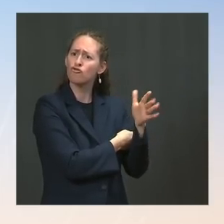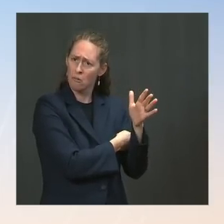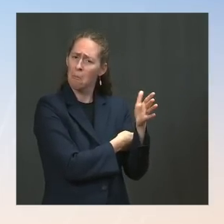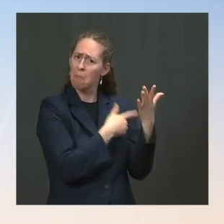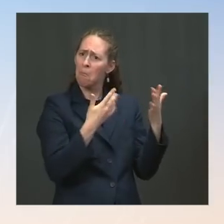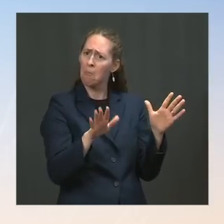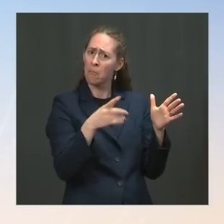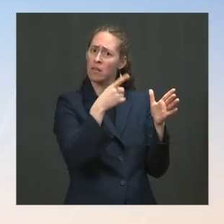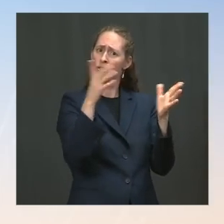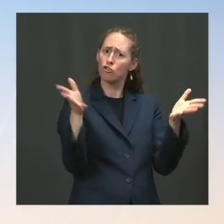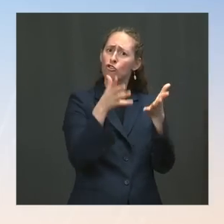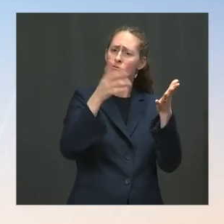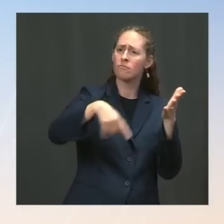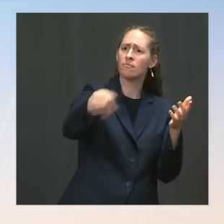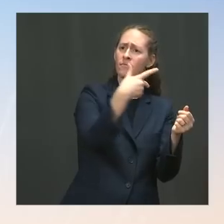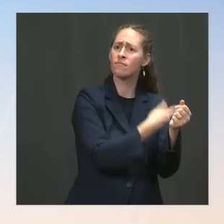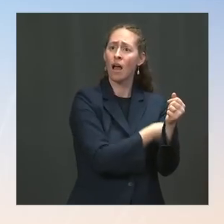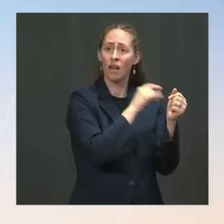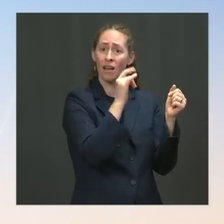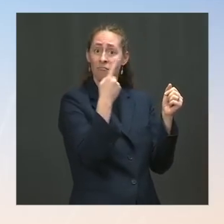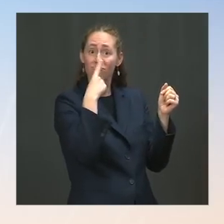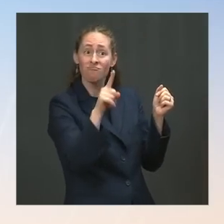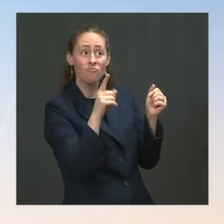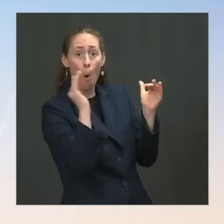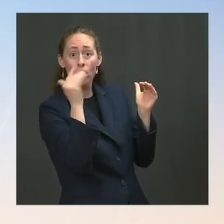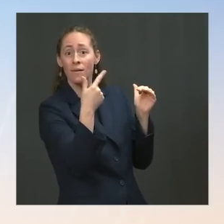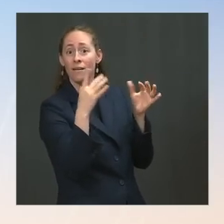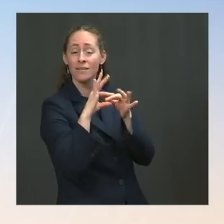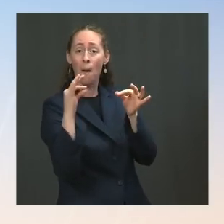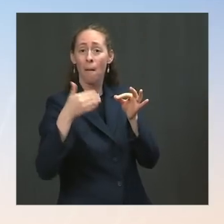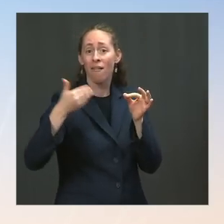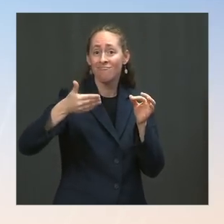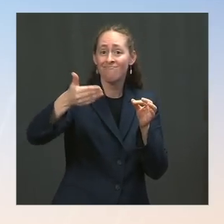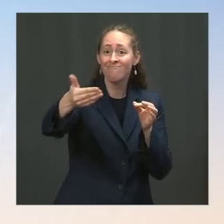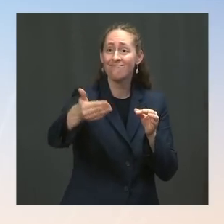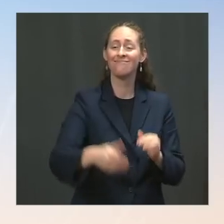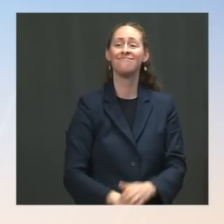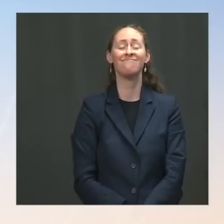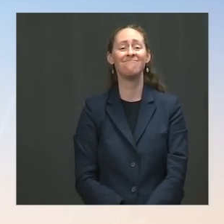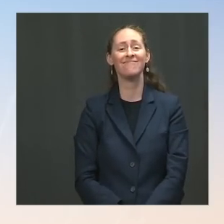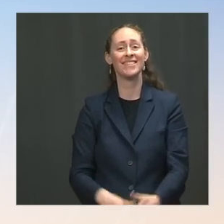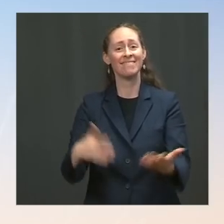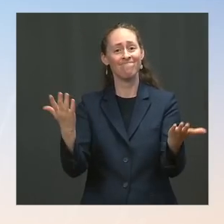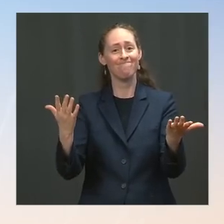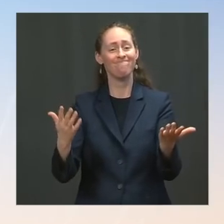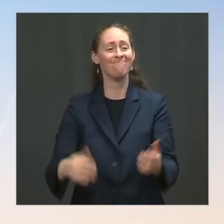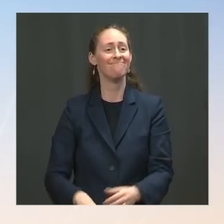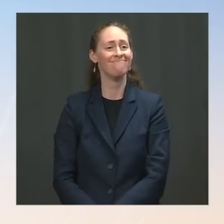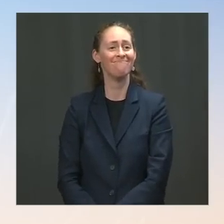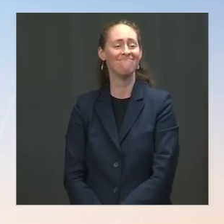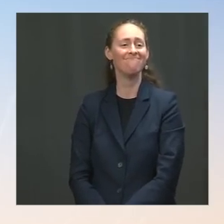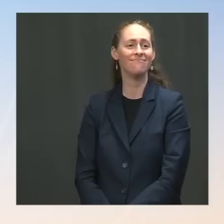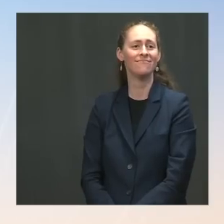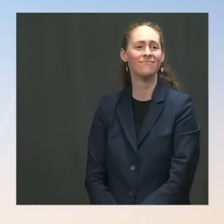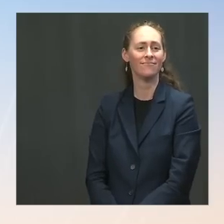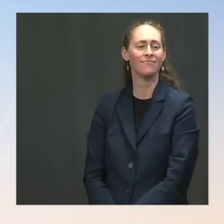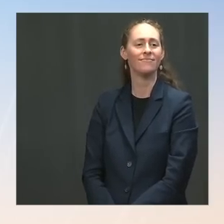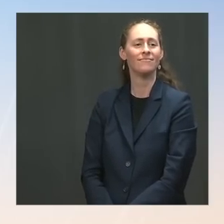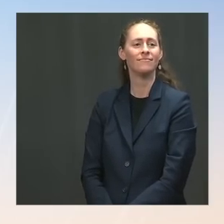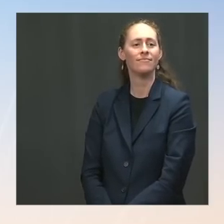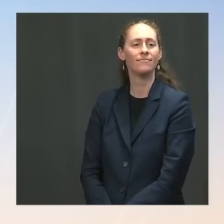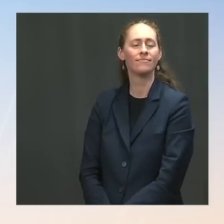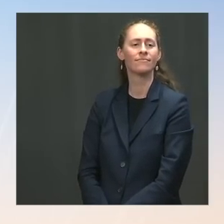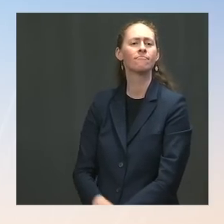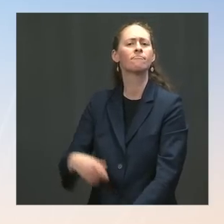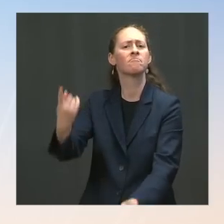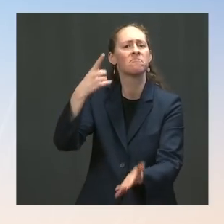good for him. That's good. Okay, go ahead. On the requirement that federal employees be vaccinated or get tested, is there an estimate of the